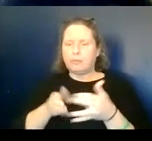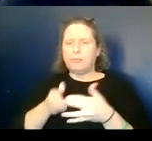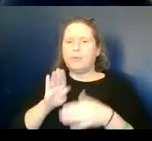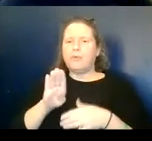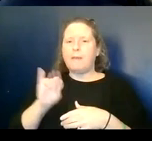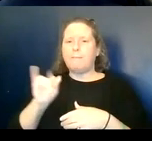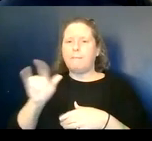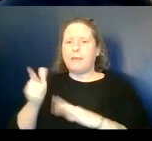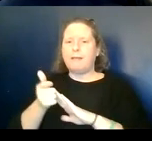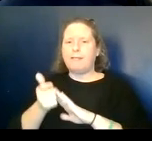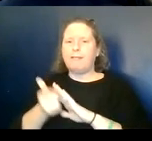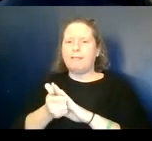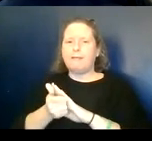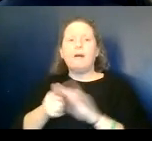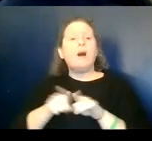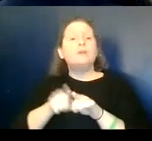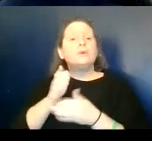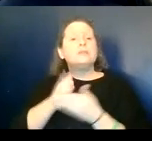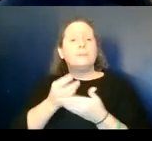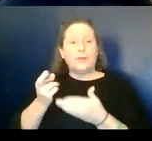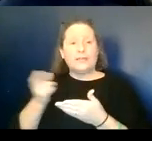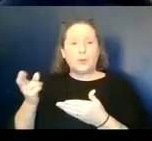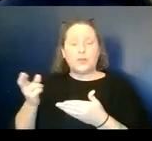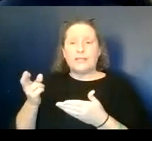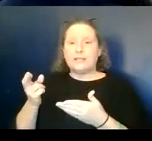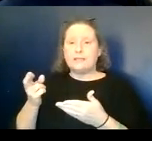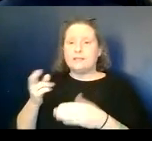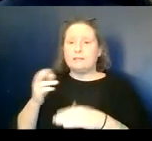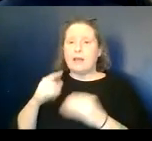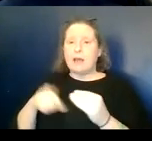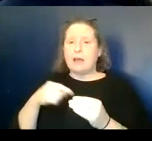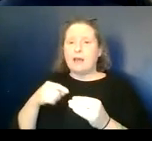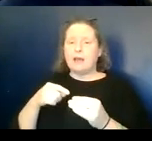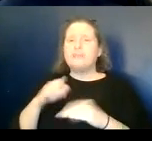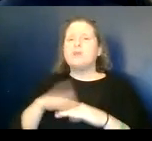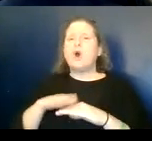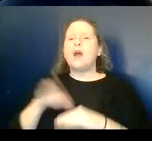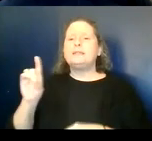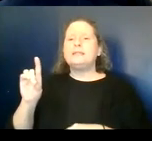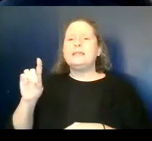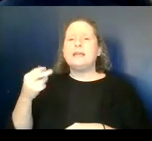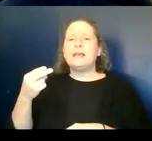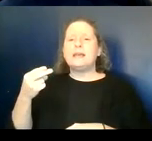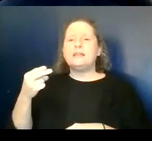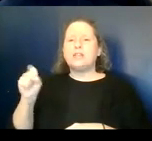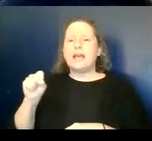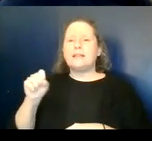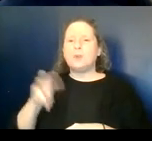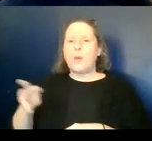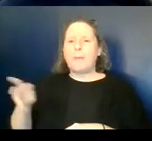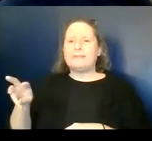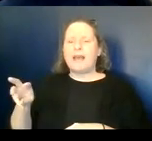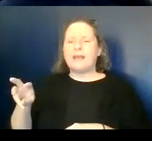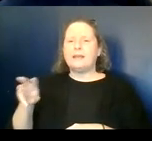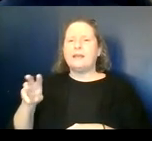also some resources on the the Department of Human Services website that we're going to send out too. And